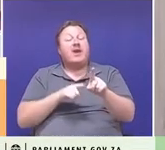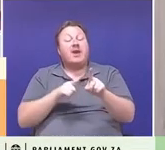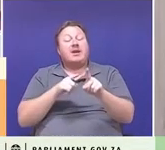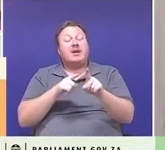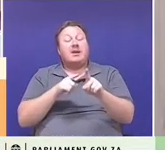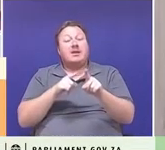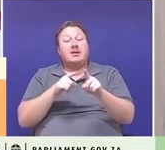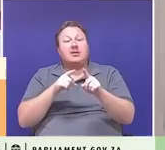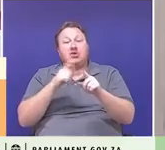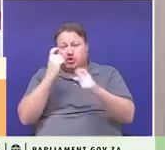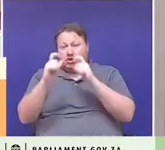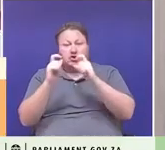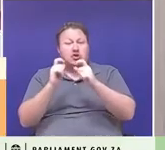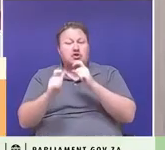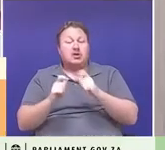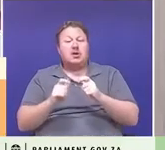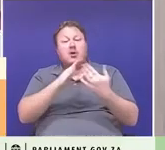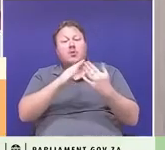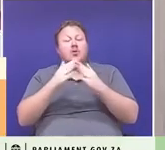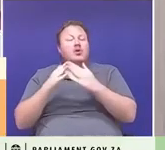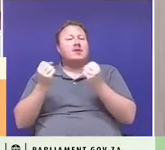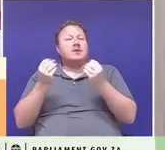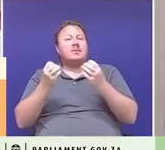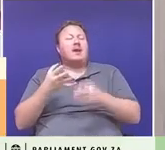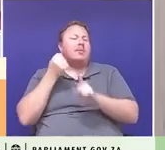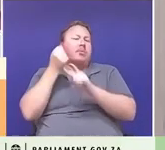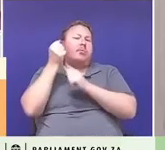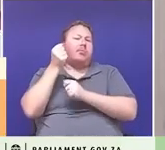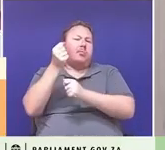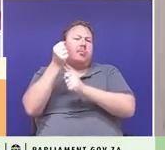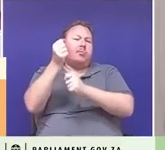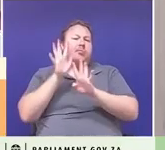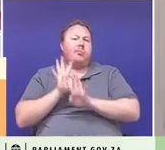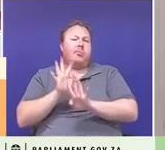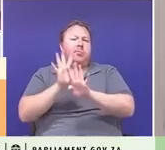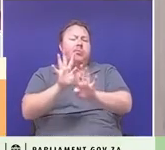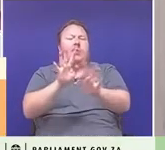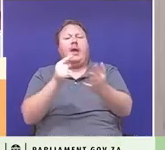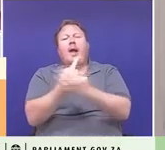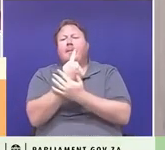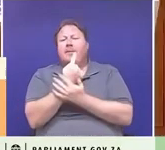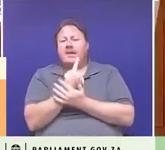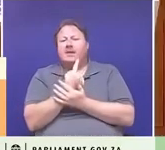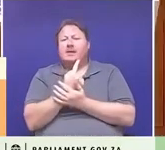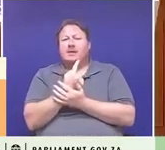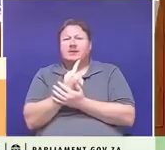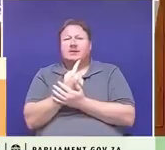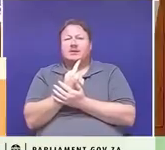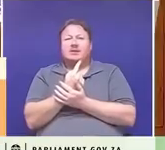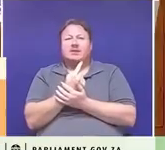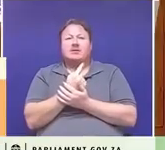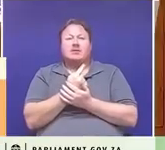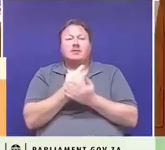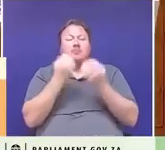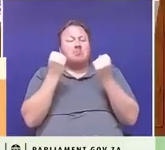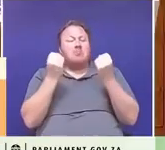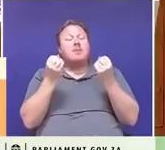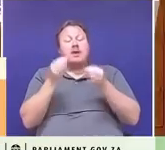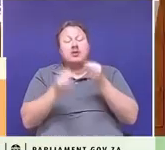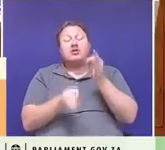see communities across the country taking to the streets in protest. Such protest actions are largely